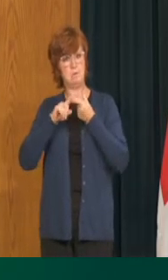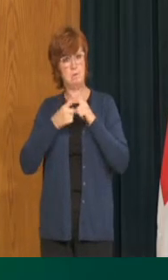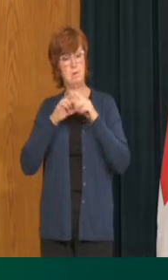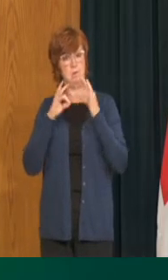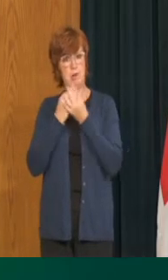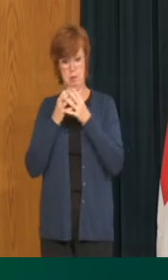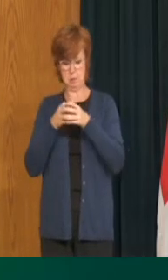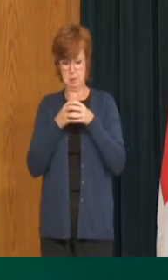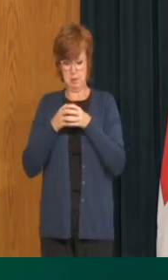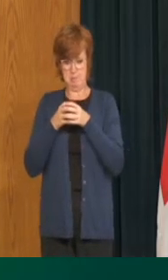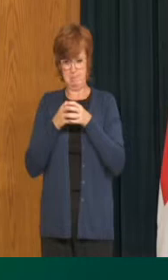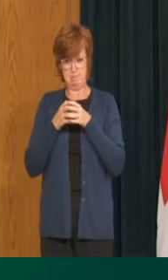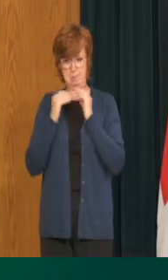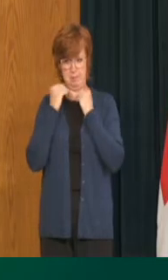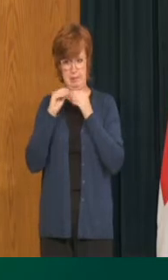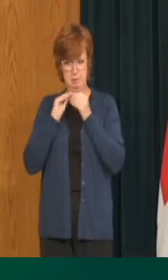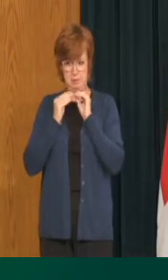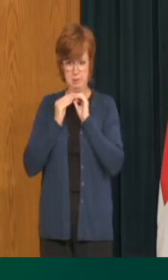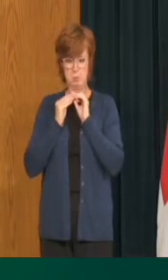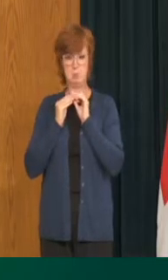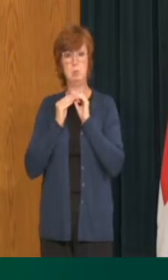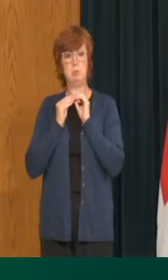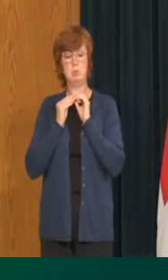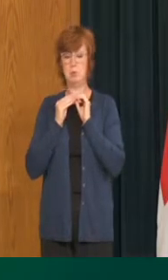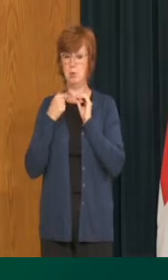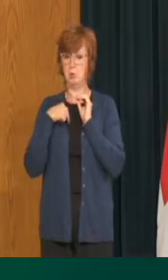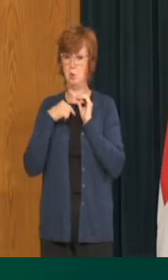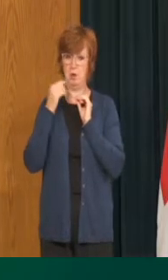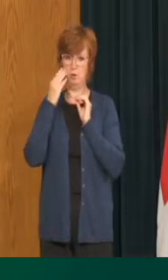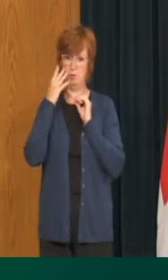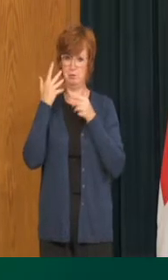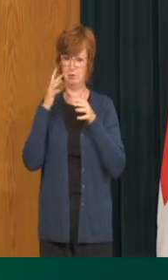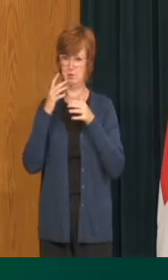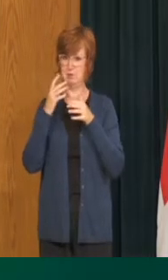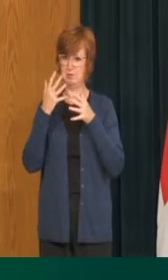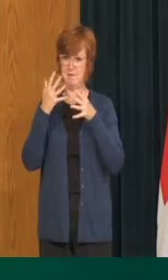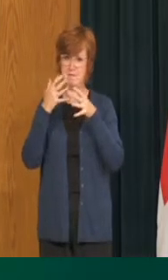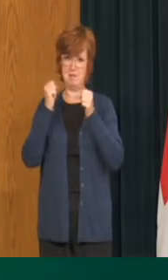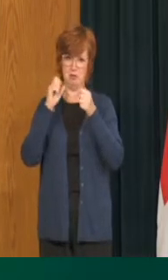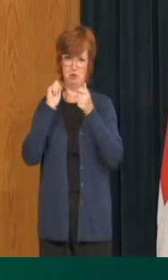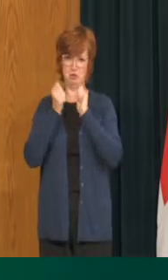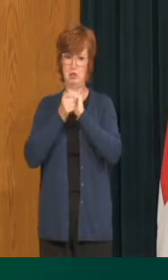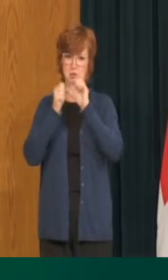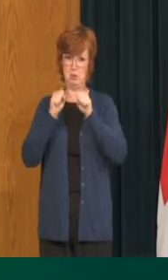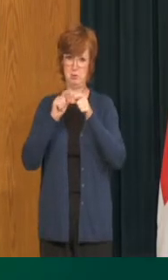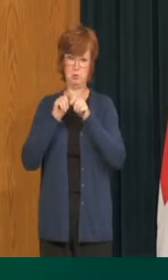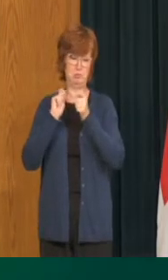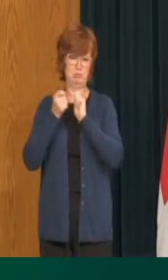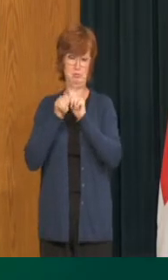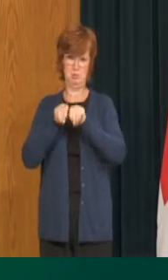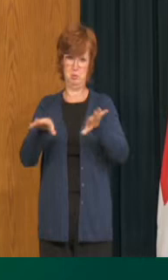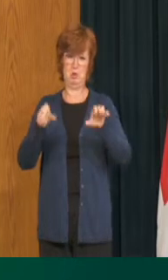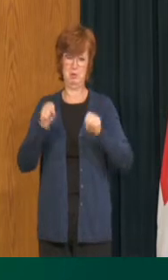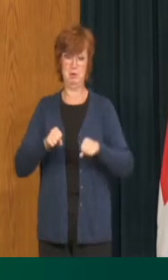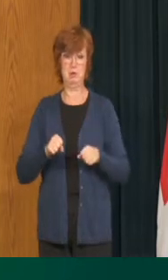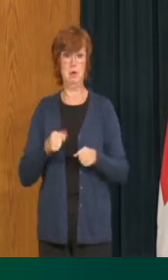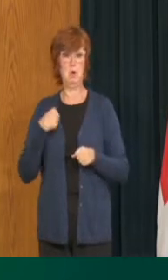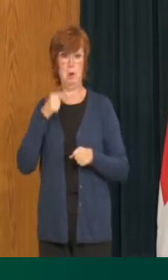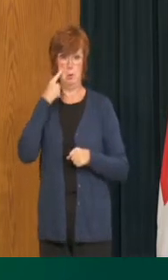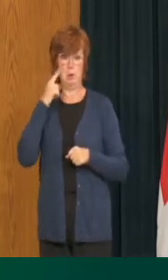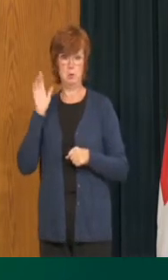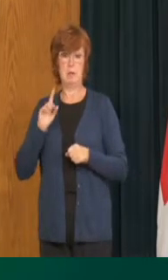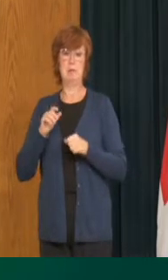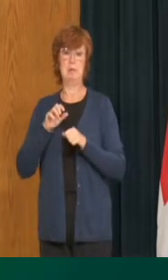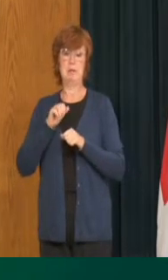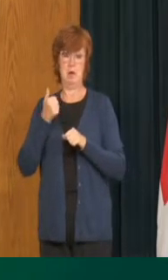things can change if we let our guard down just for a moment. We've seen that in other provinces recently. We've seen that in our own province